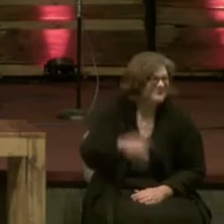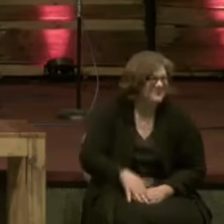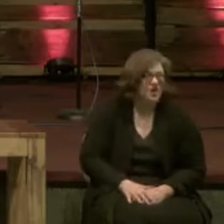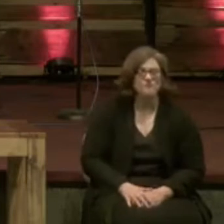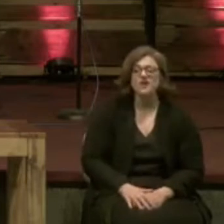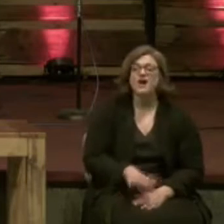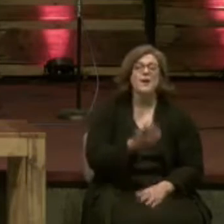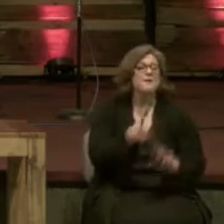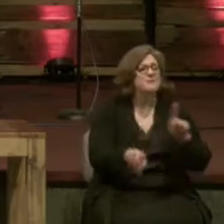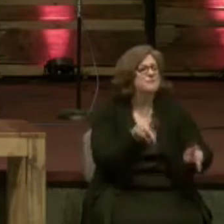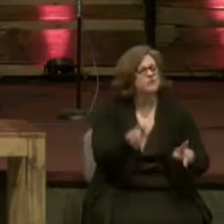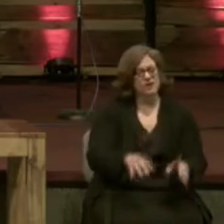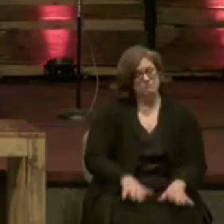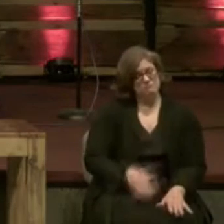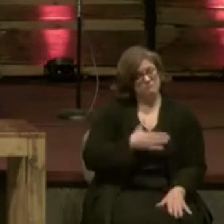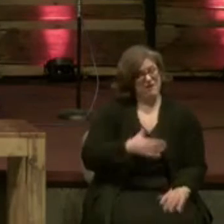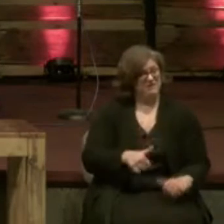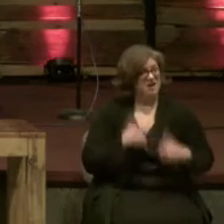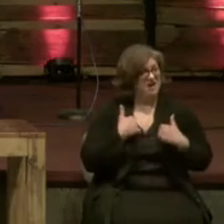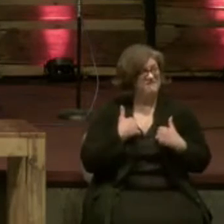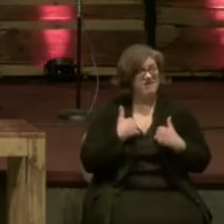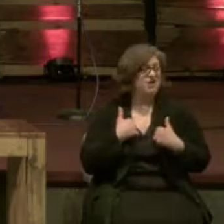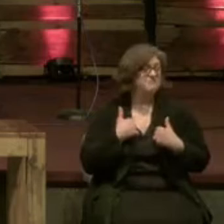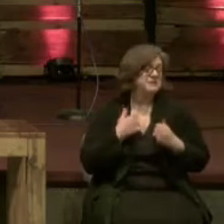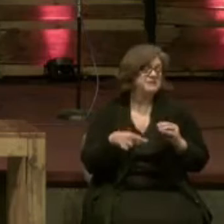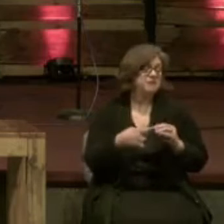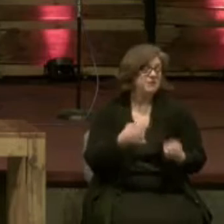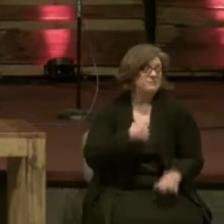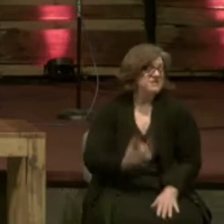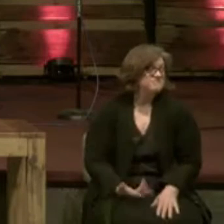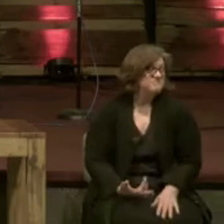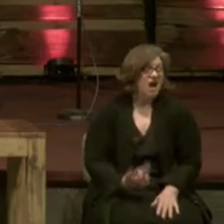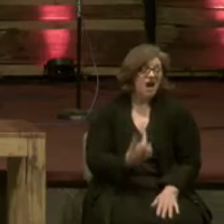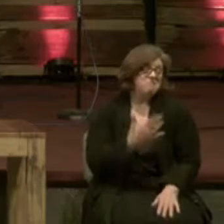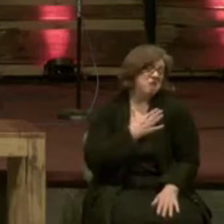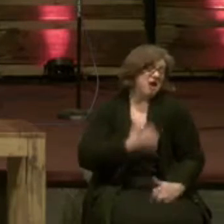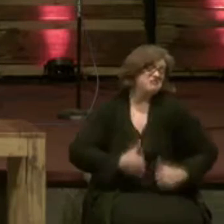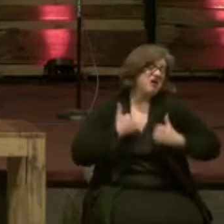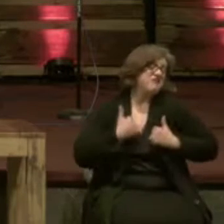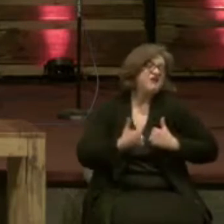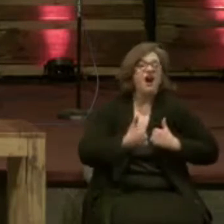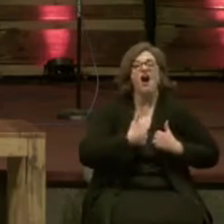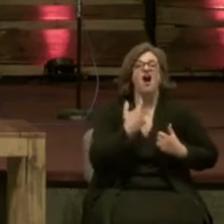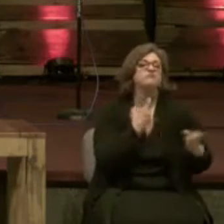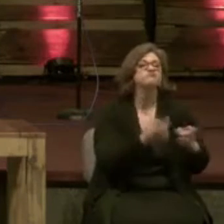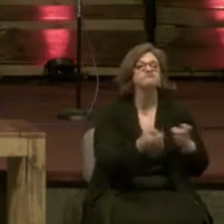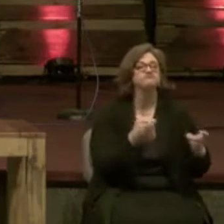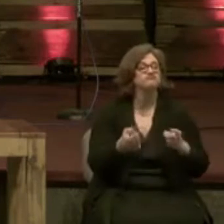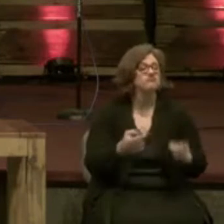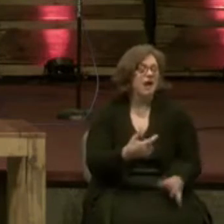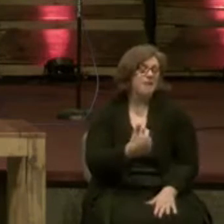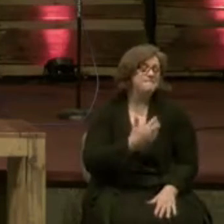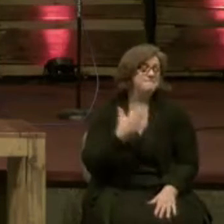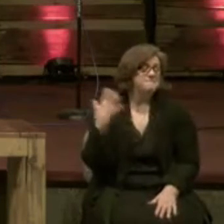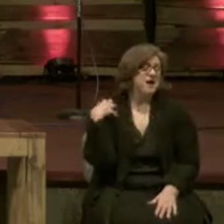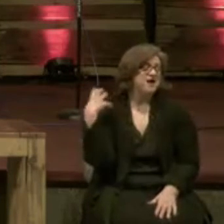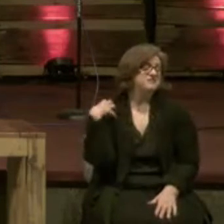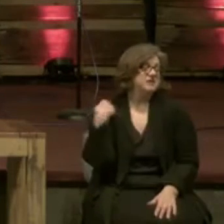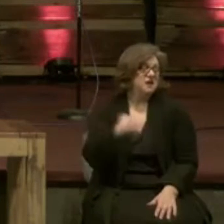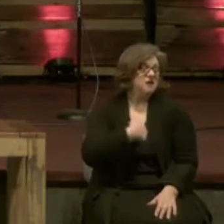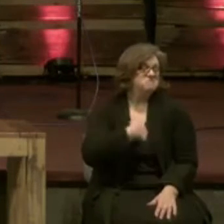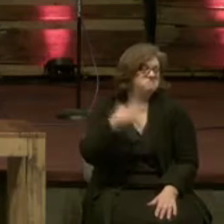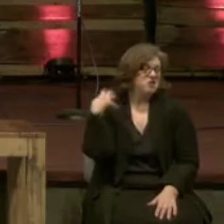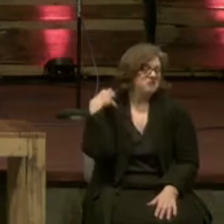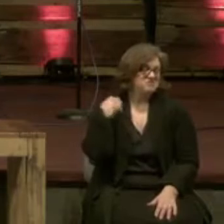me. It's about what I can get out of it. It's about me being in charge. And sometimes when people hear that they are